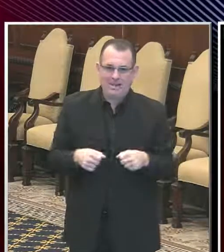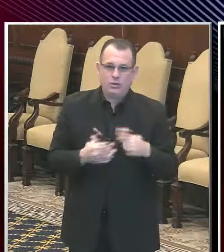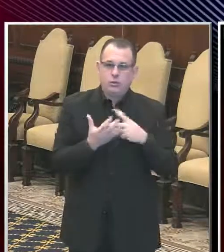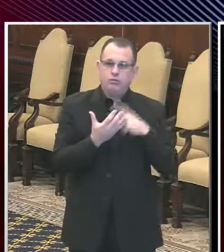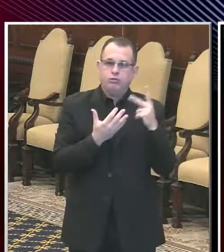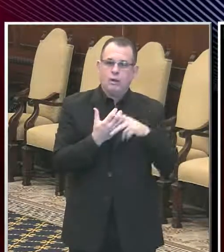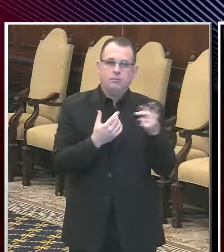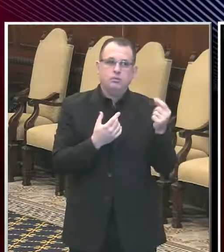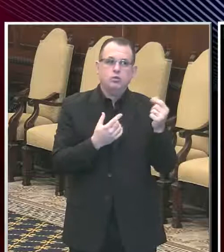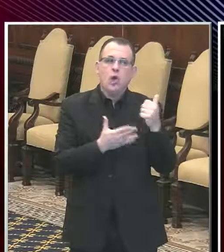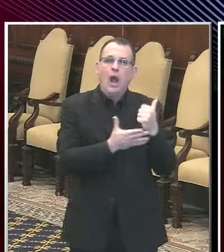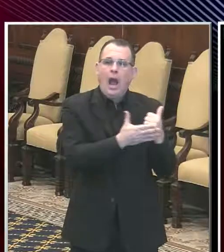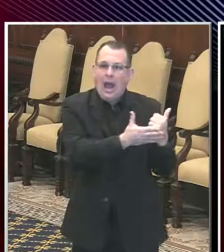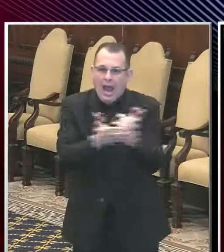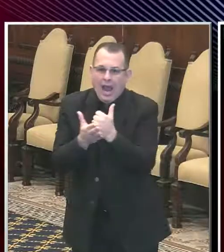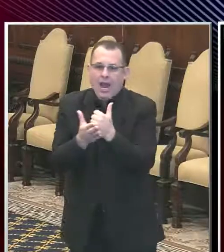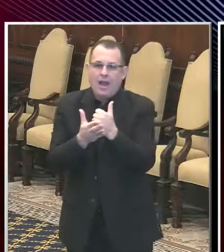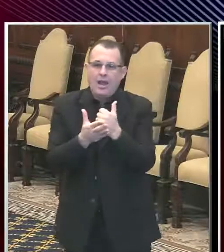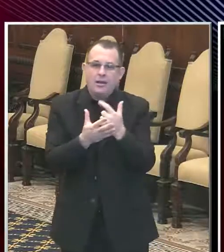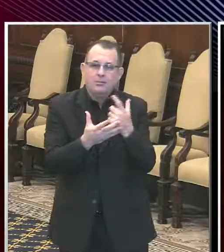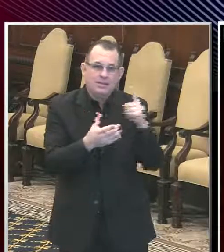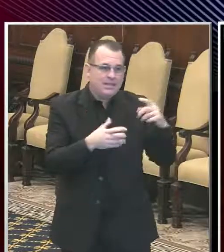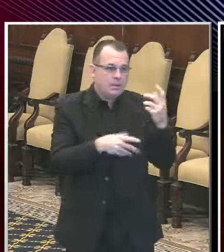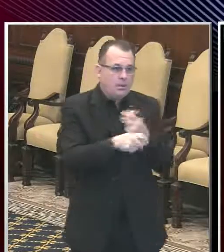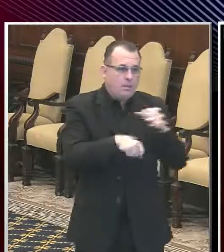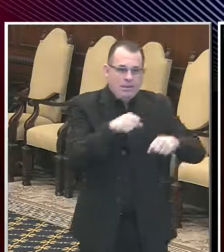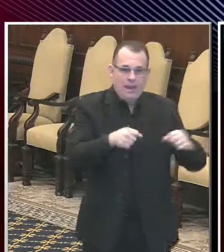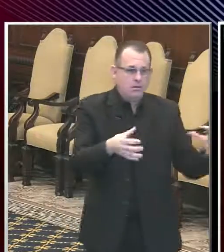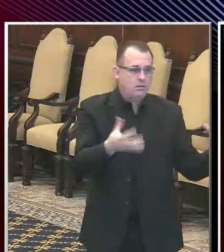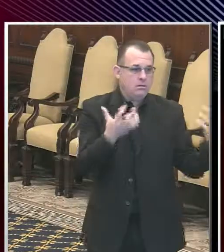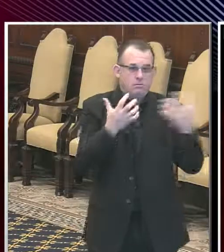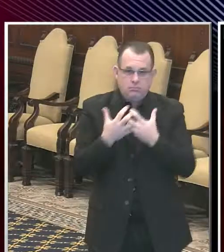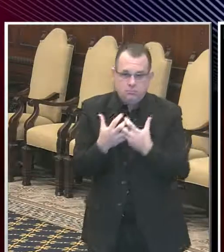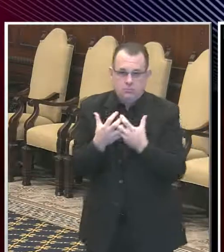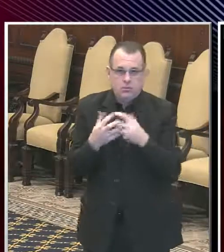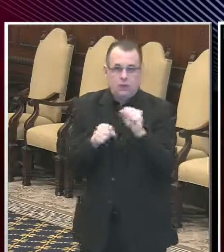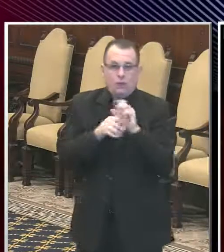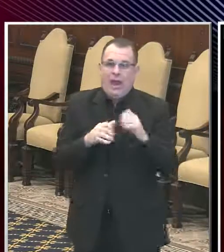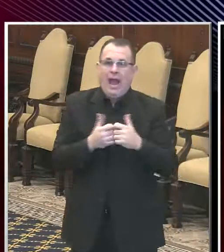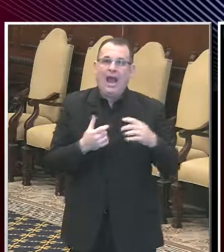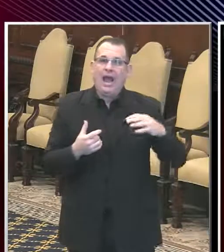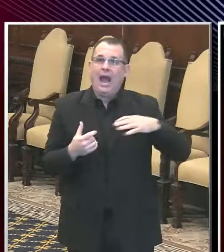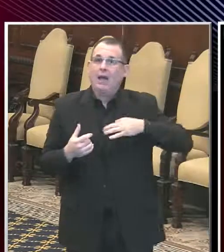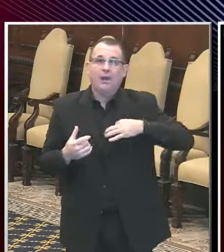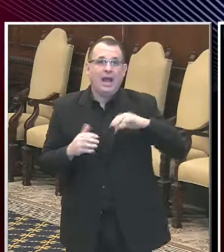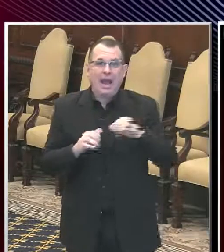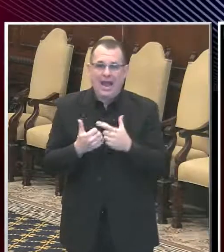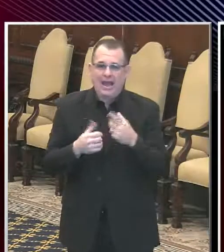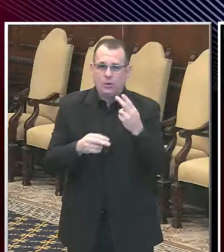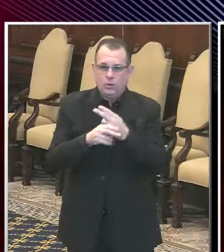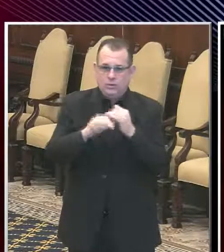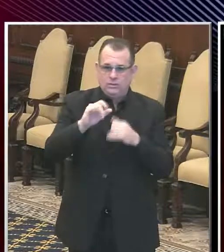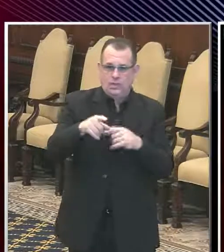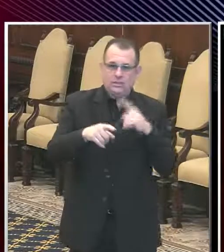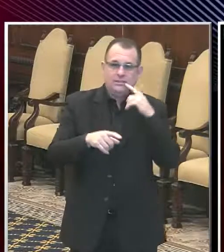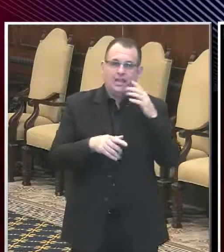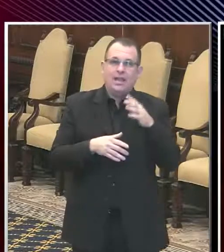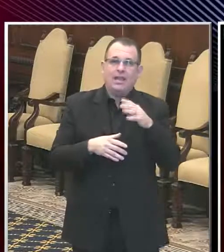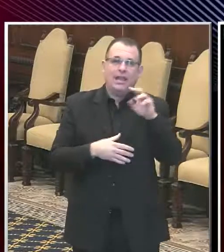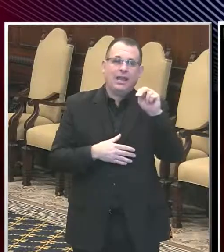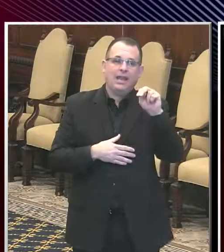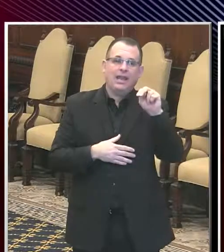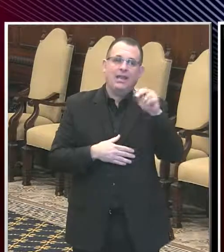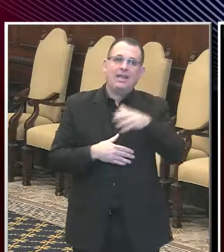bike at no cost to them. To learn more about this program or apply for a bike, please visit neighborhoodbikeworks.org.